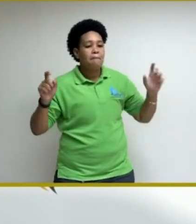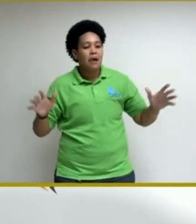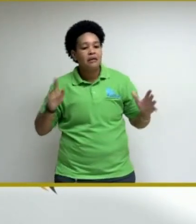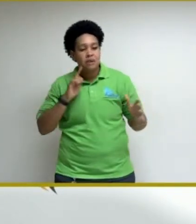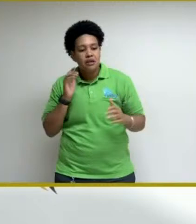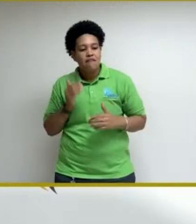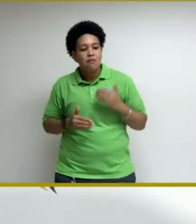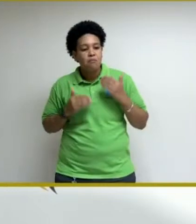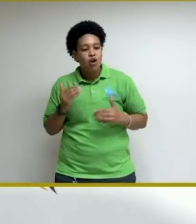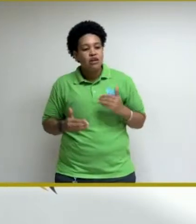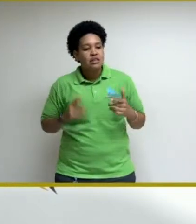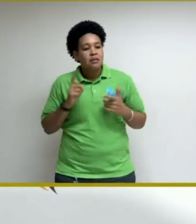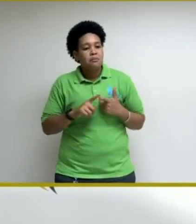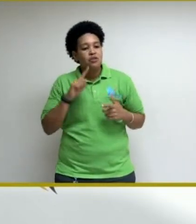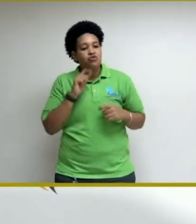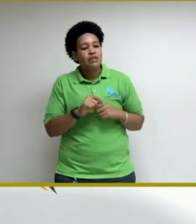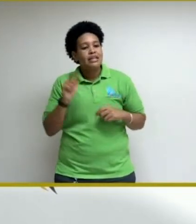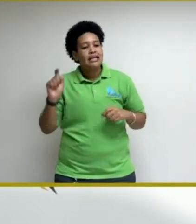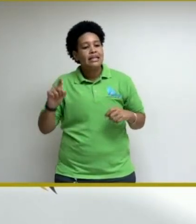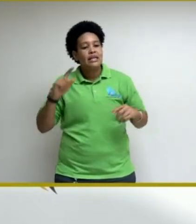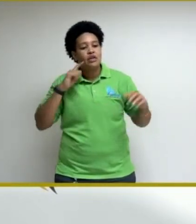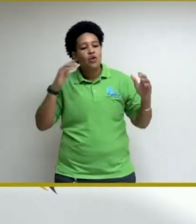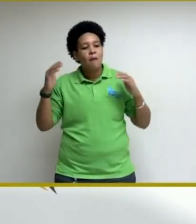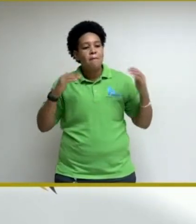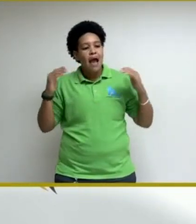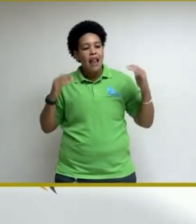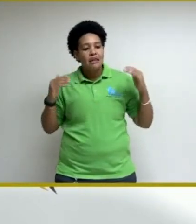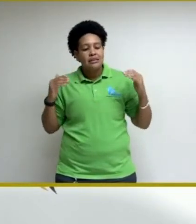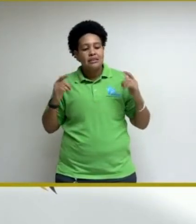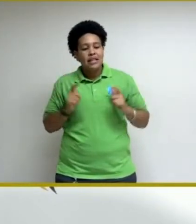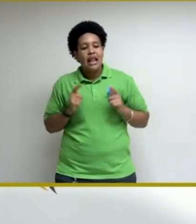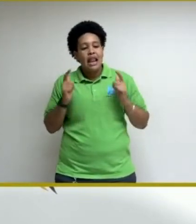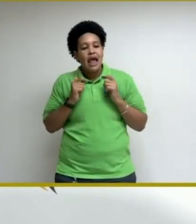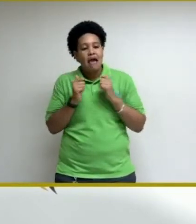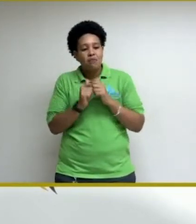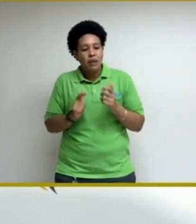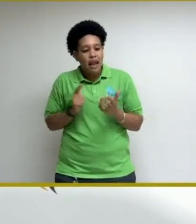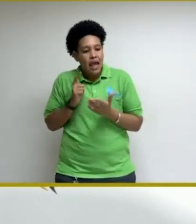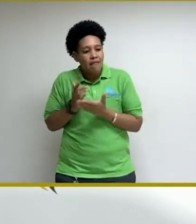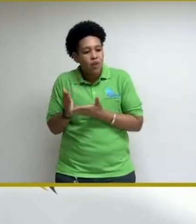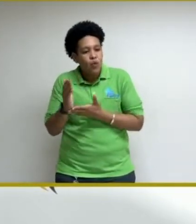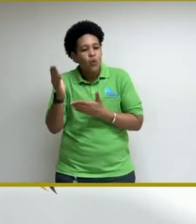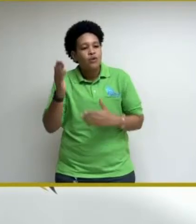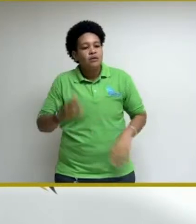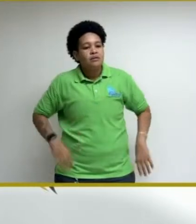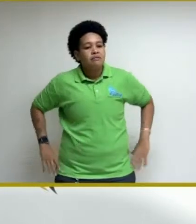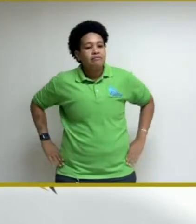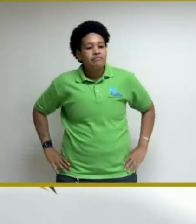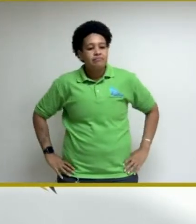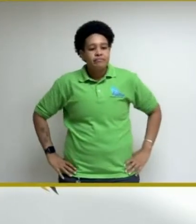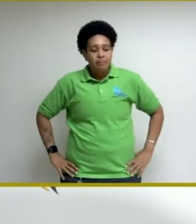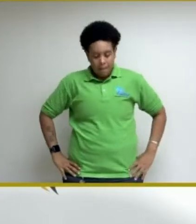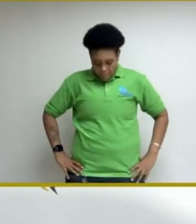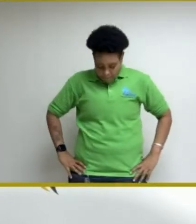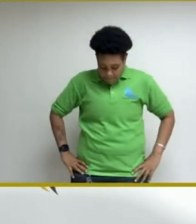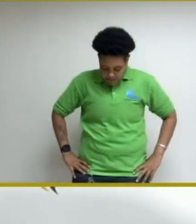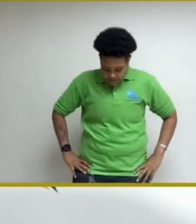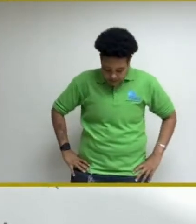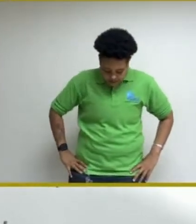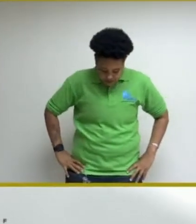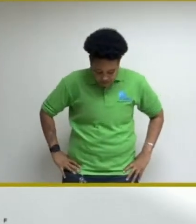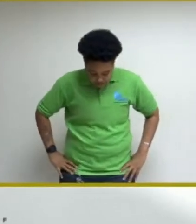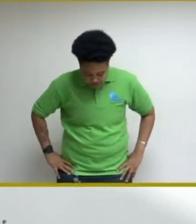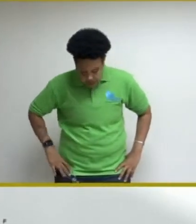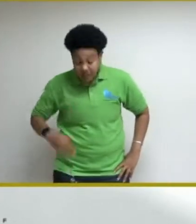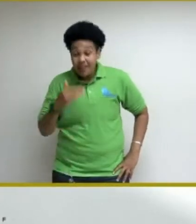process, and the need, of course, to balance the lives with livelihood. Thank you, Minister. Our next